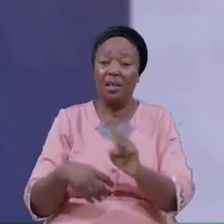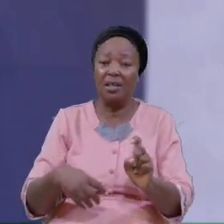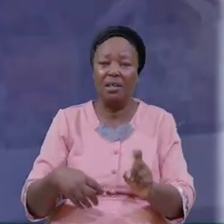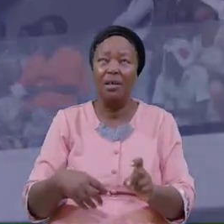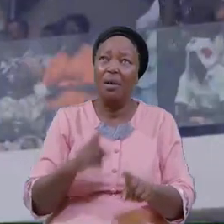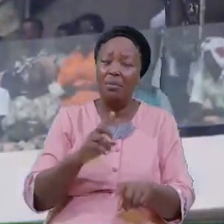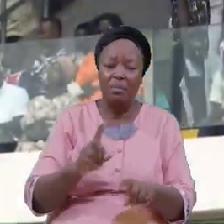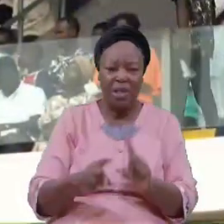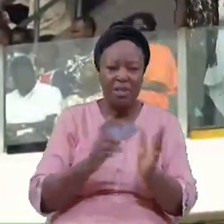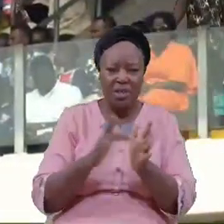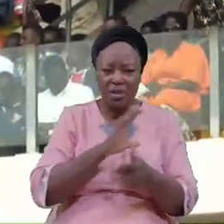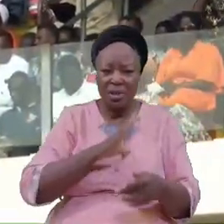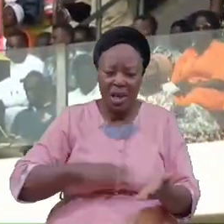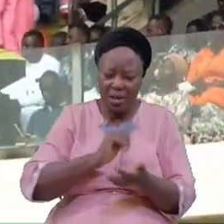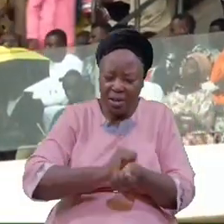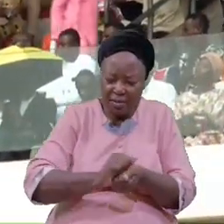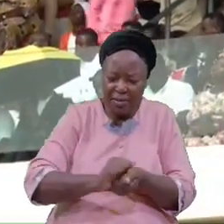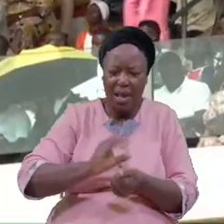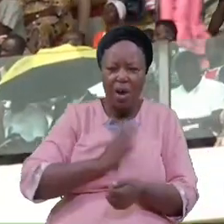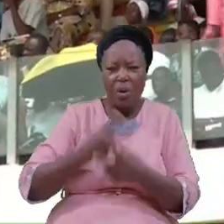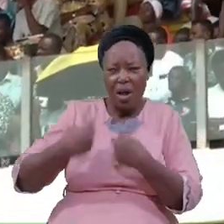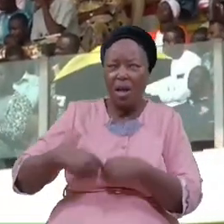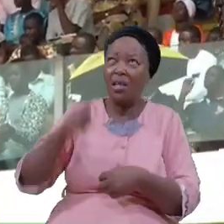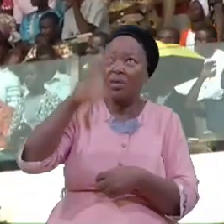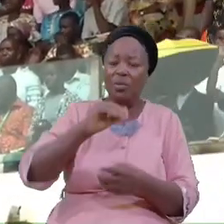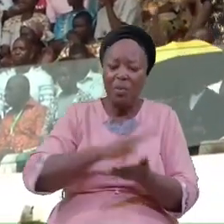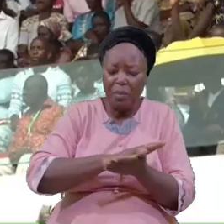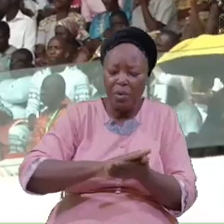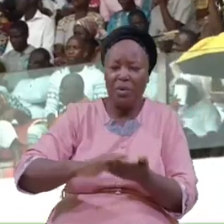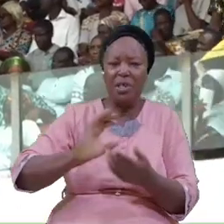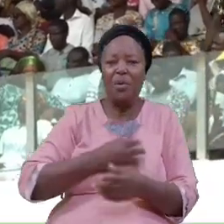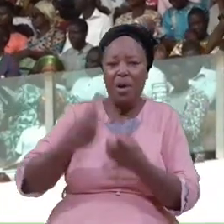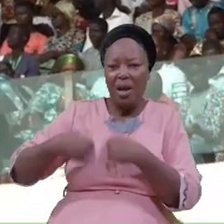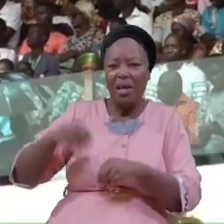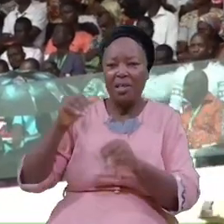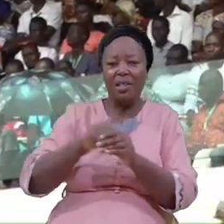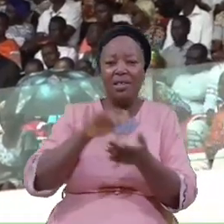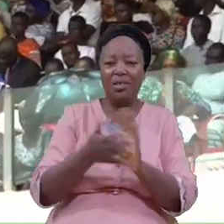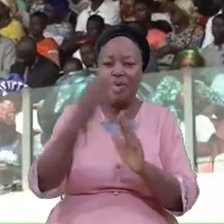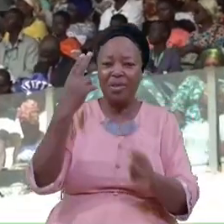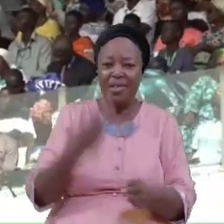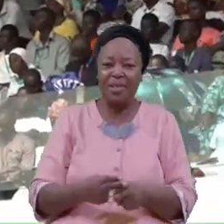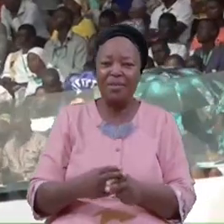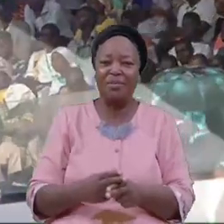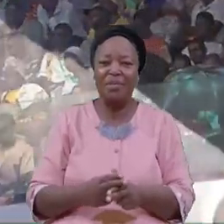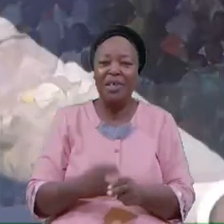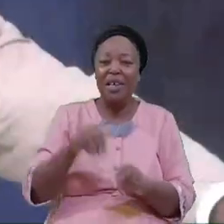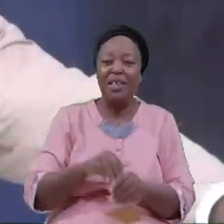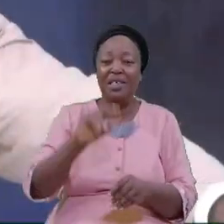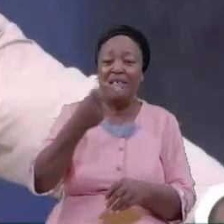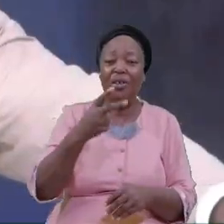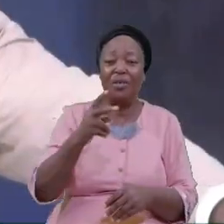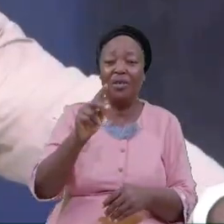purge nos cœurs. He will purge every one of us in Jesus' name. Et il va purger chacun de nous au nom In de Jésus. In 2 Timothy chapter